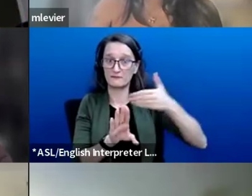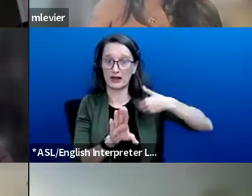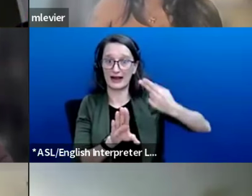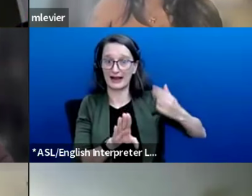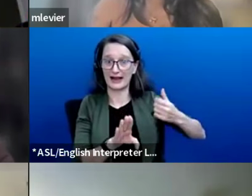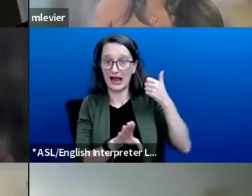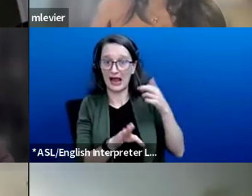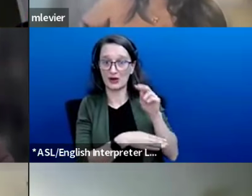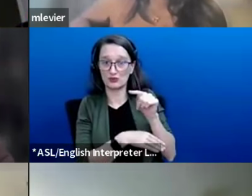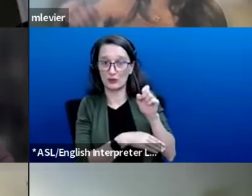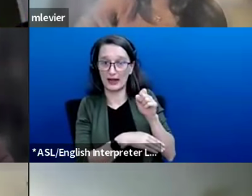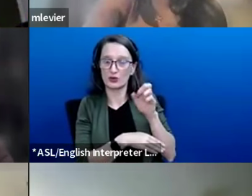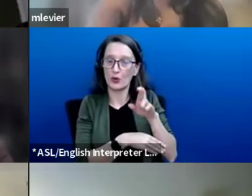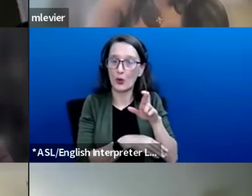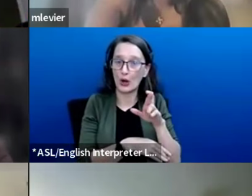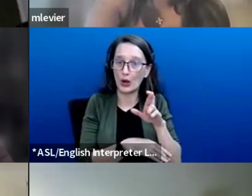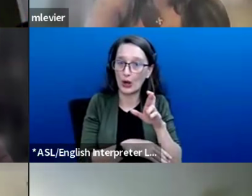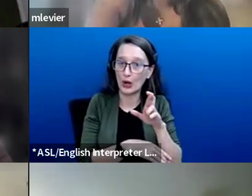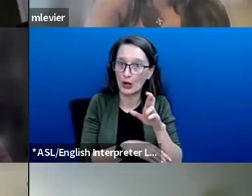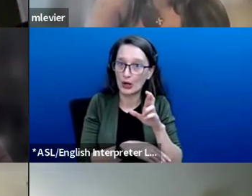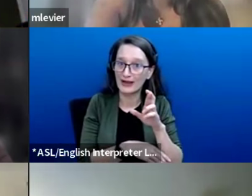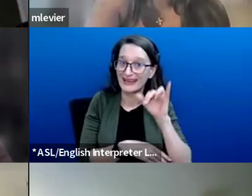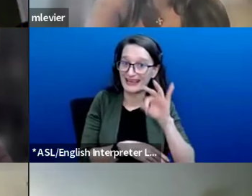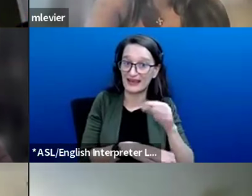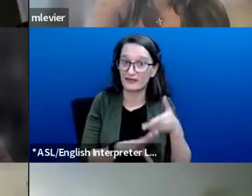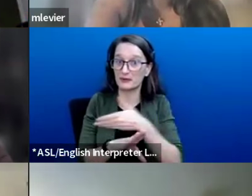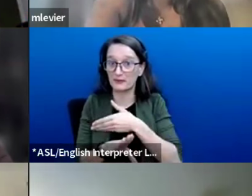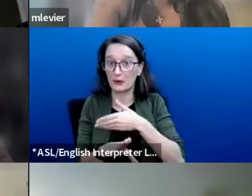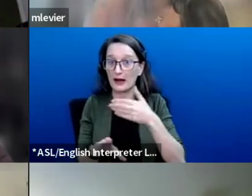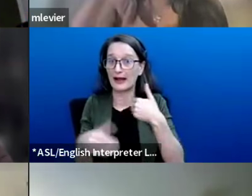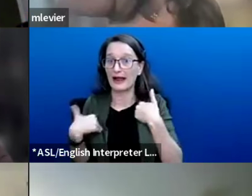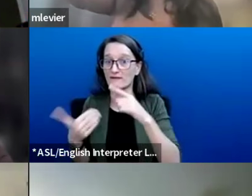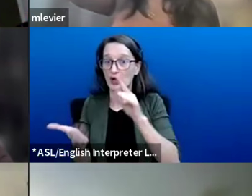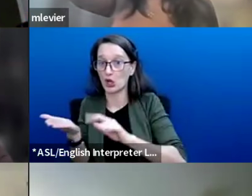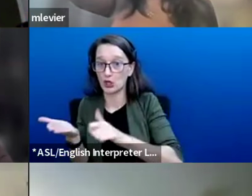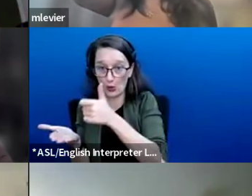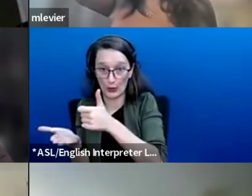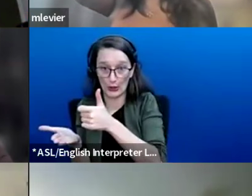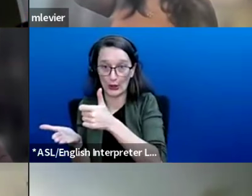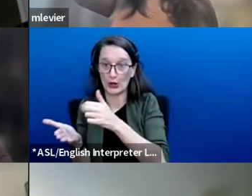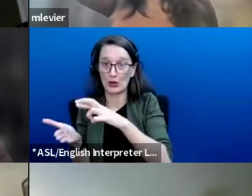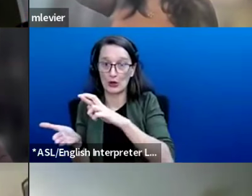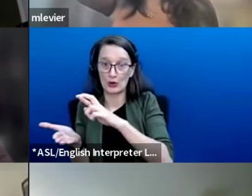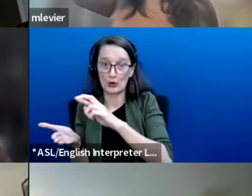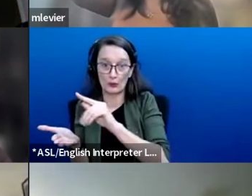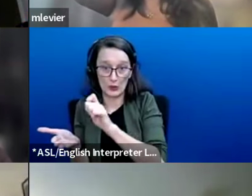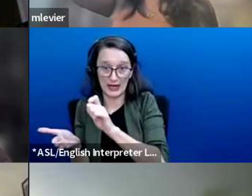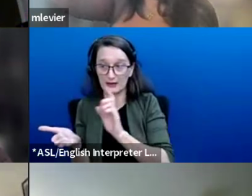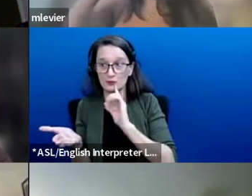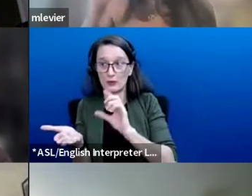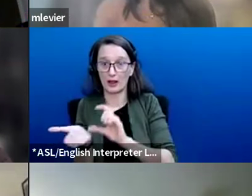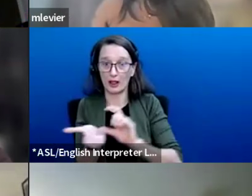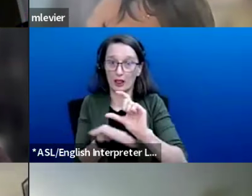get additional money if they were at a lower rate in their misalignment? Yeah, the way it reads is that you